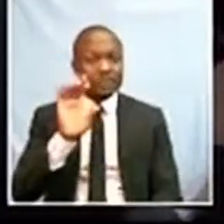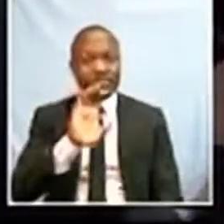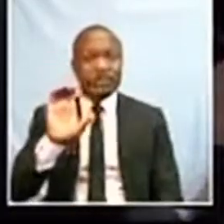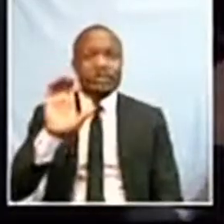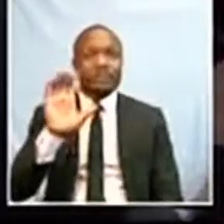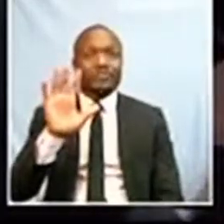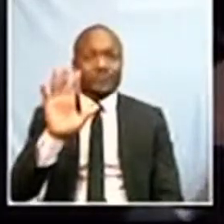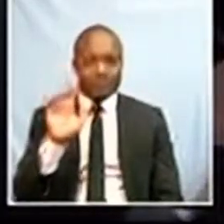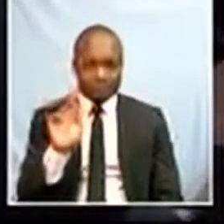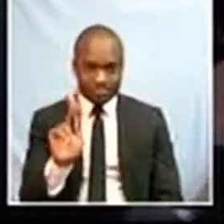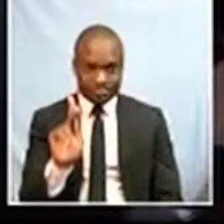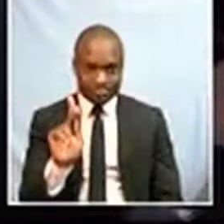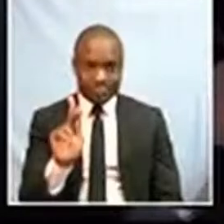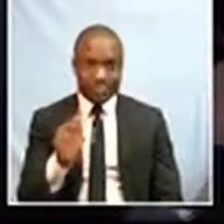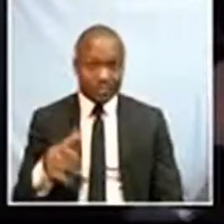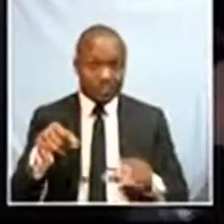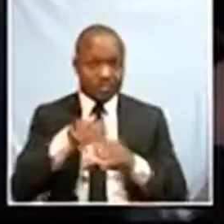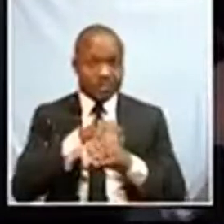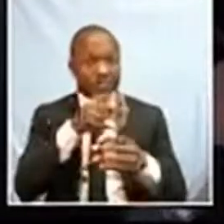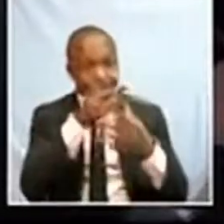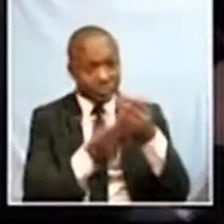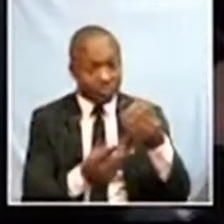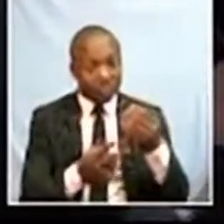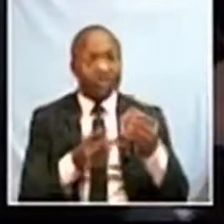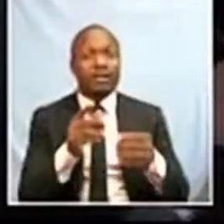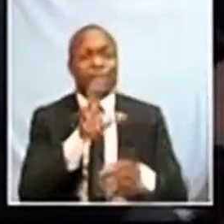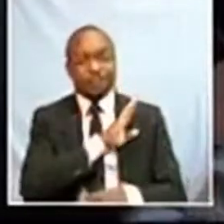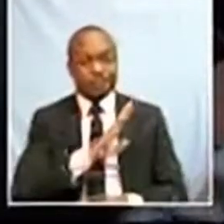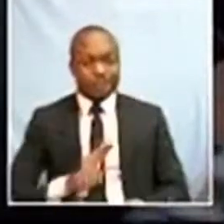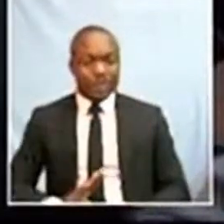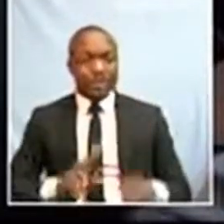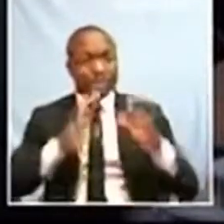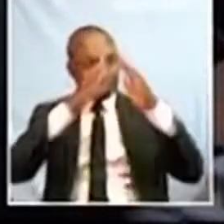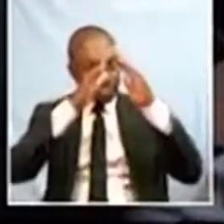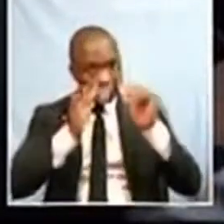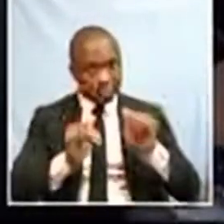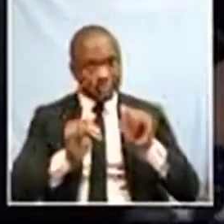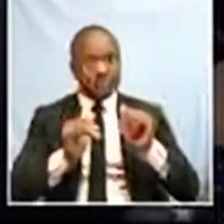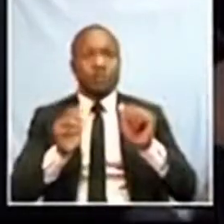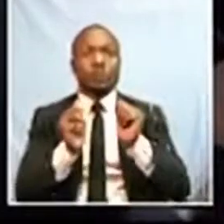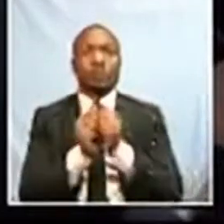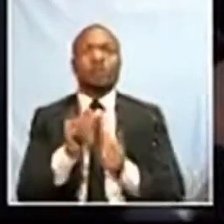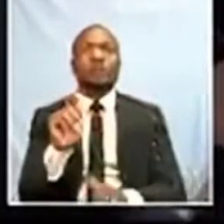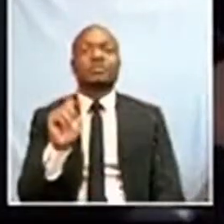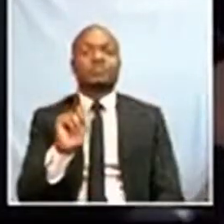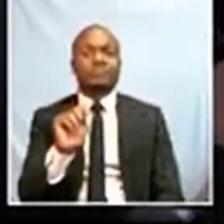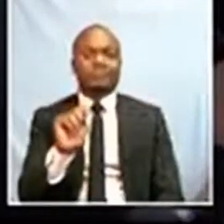687,805 kwacha included both the dormitory and the ablution block.